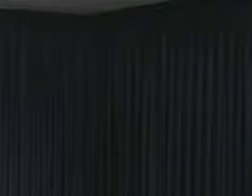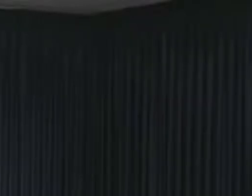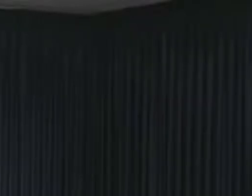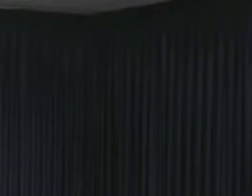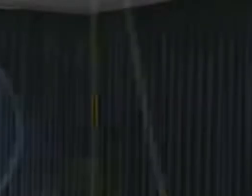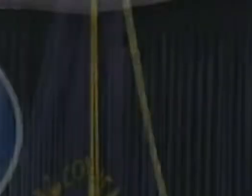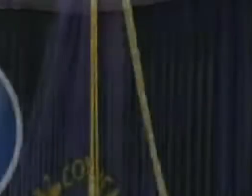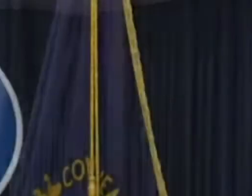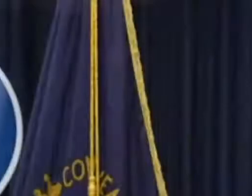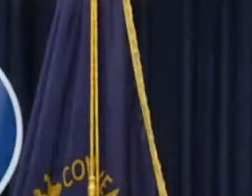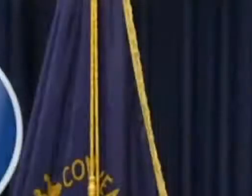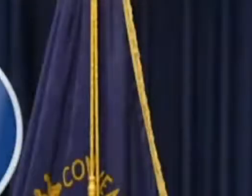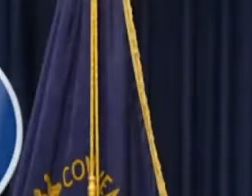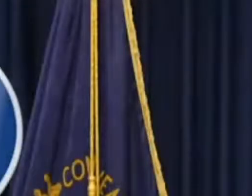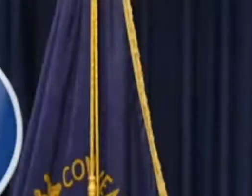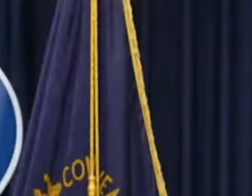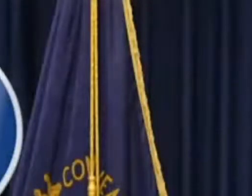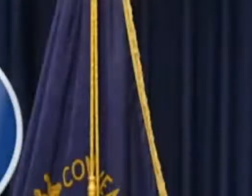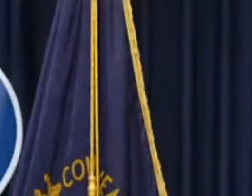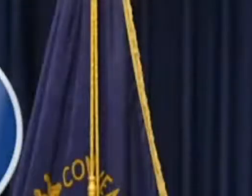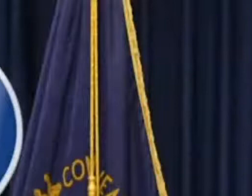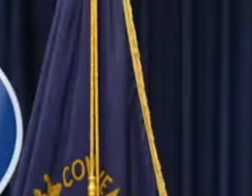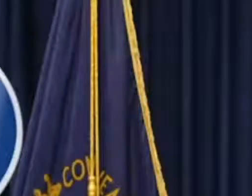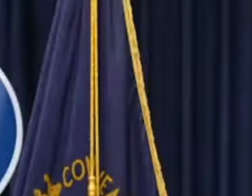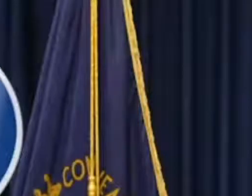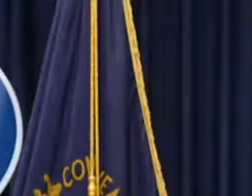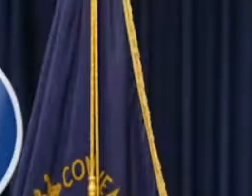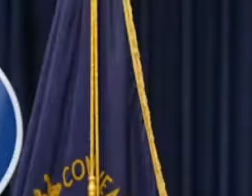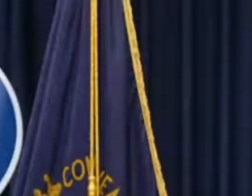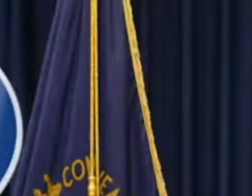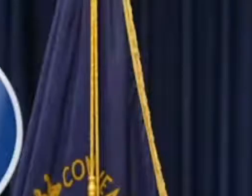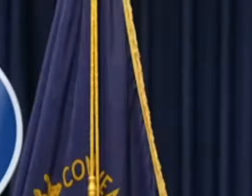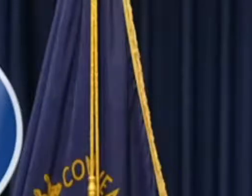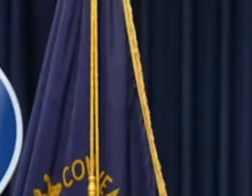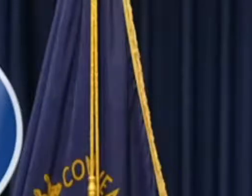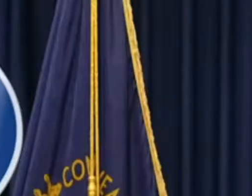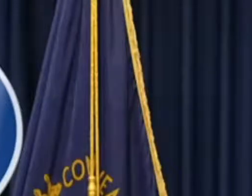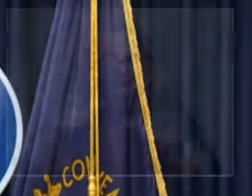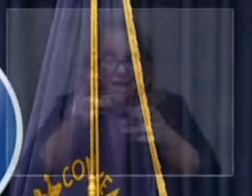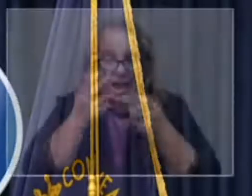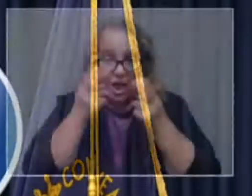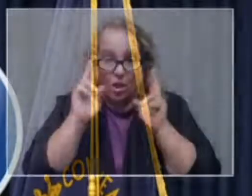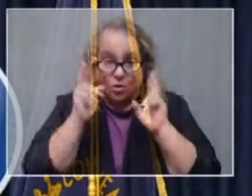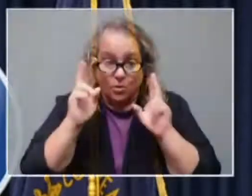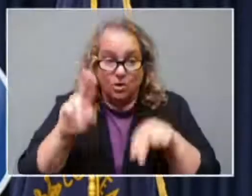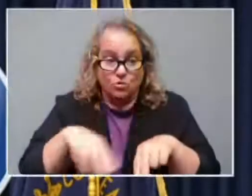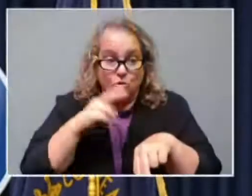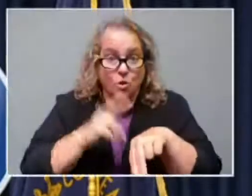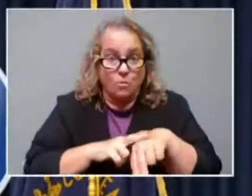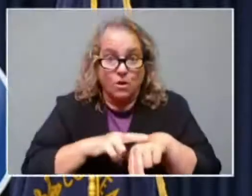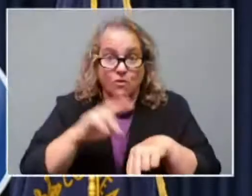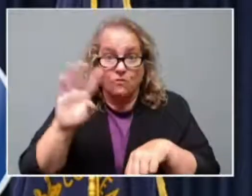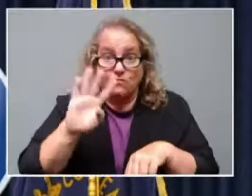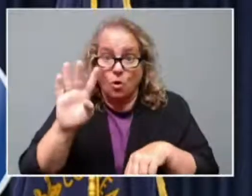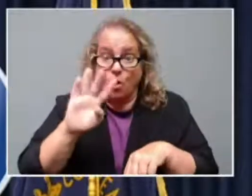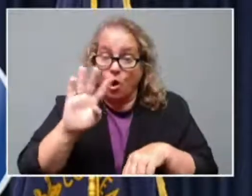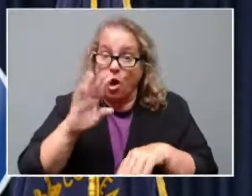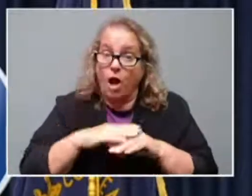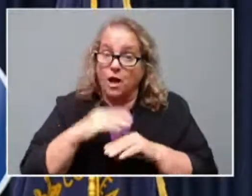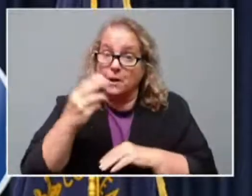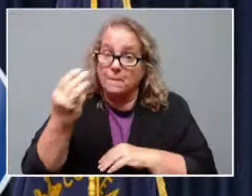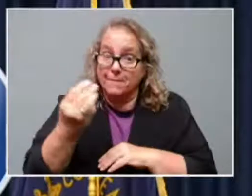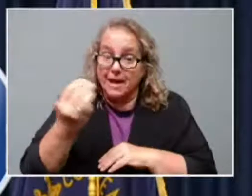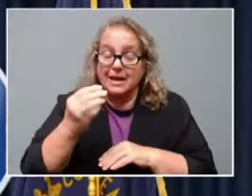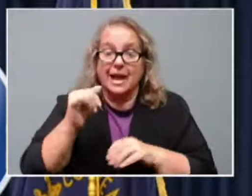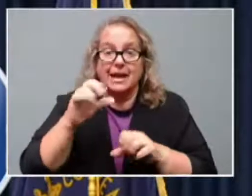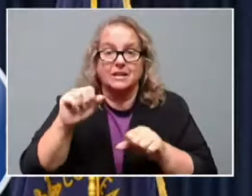after a rare Sunday Halloween. So normally 4 o'clock on Monday is entirely